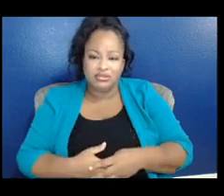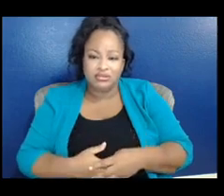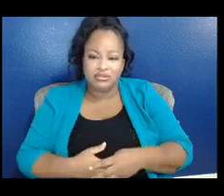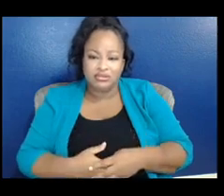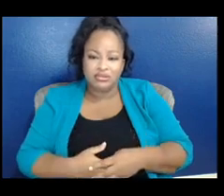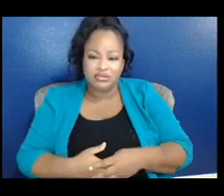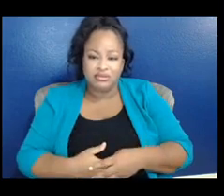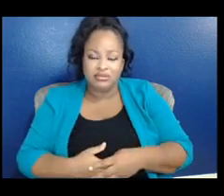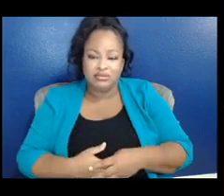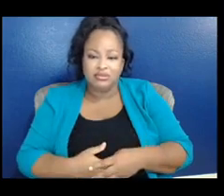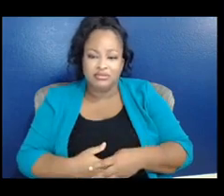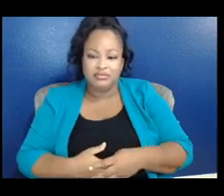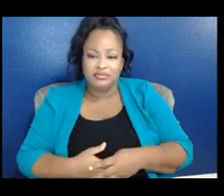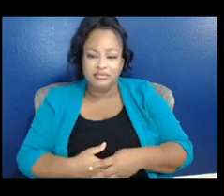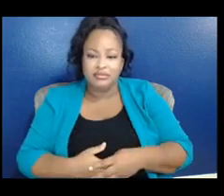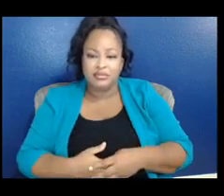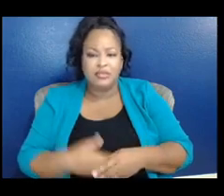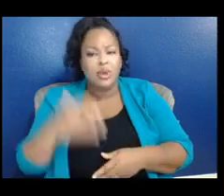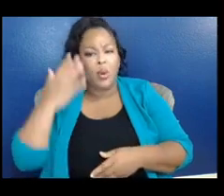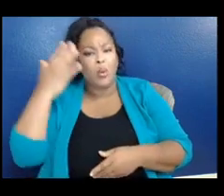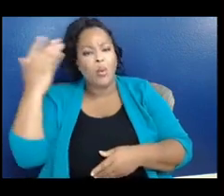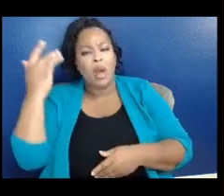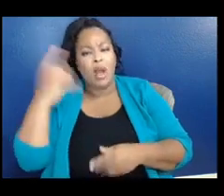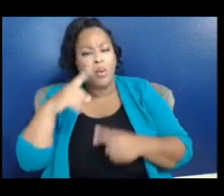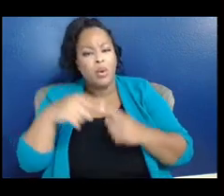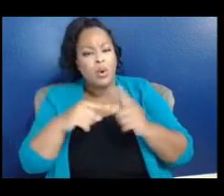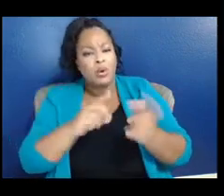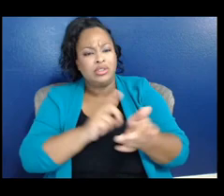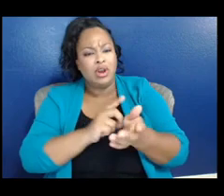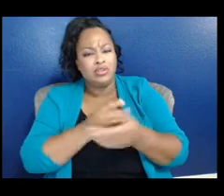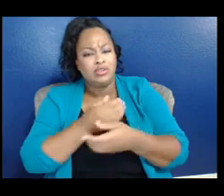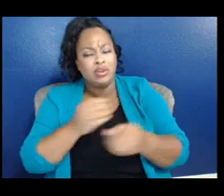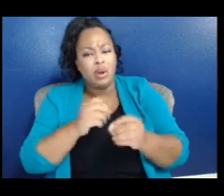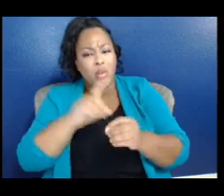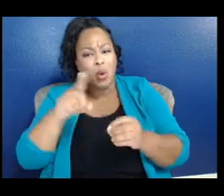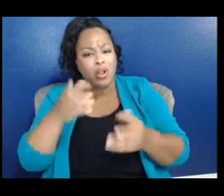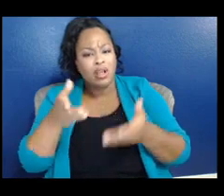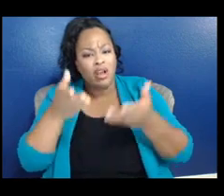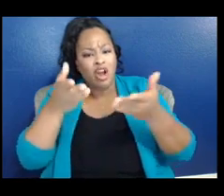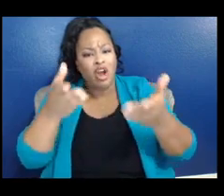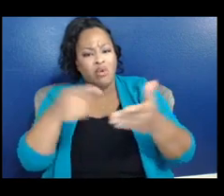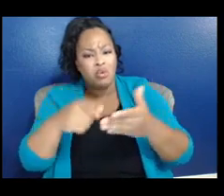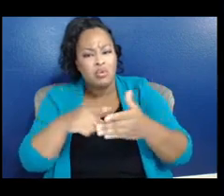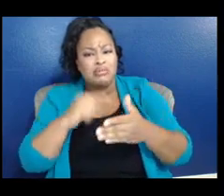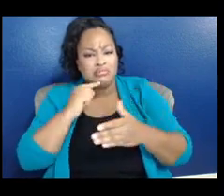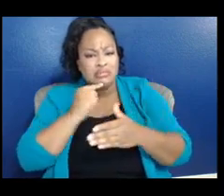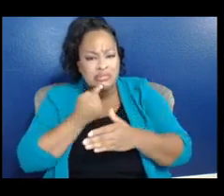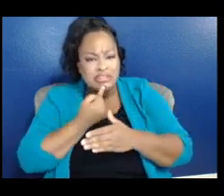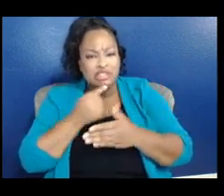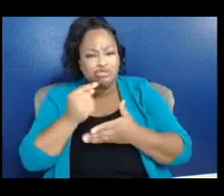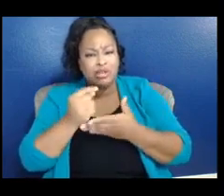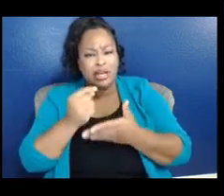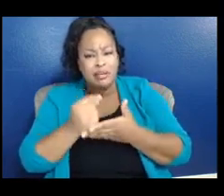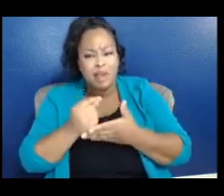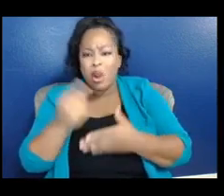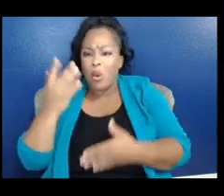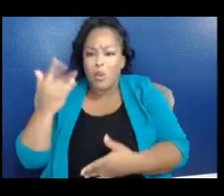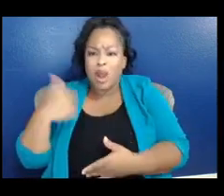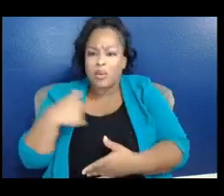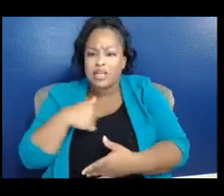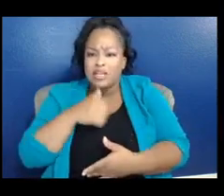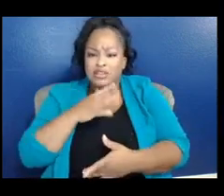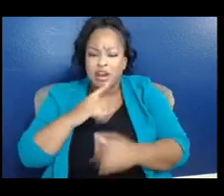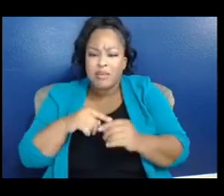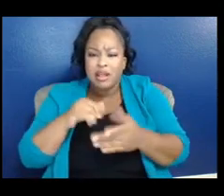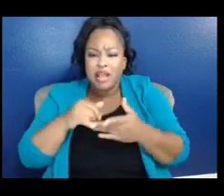Why is it when we're in the doctor's office, we're only offered invasive treatments? Why is it we're not talking about this when we're in middle